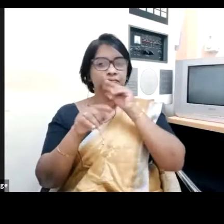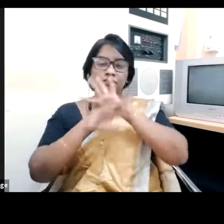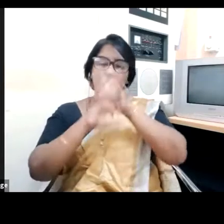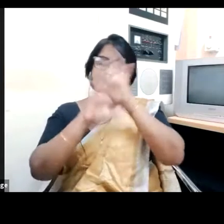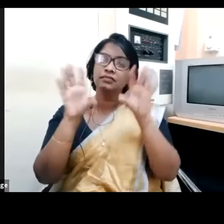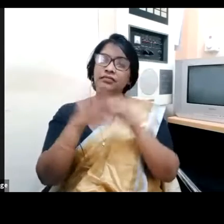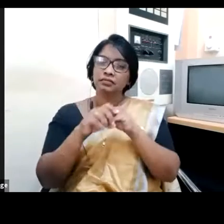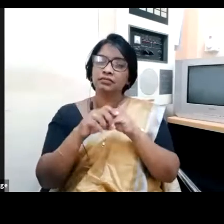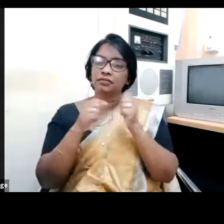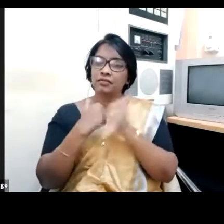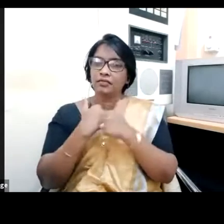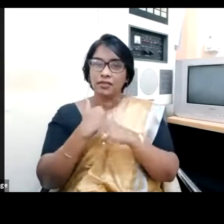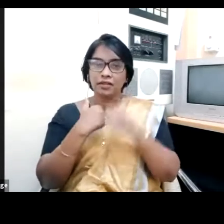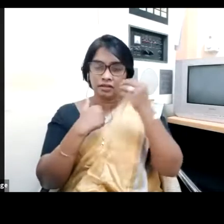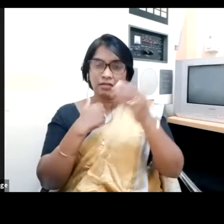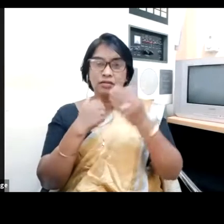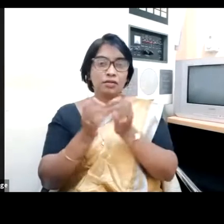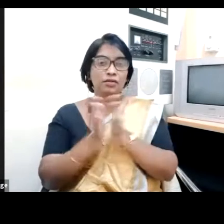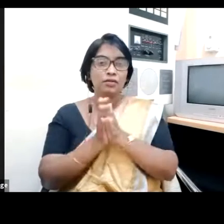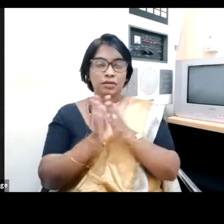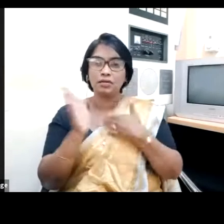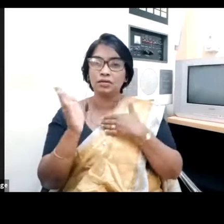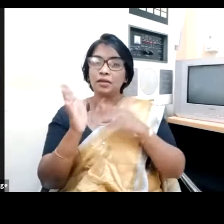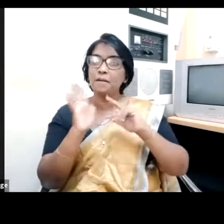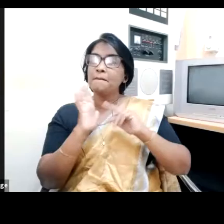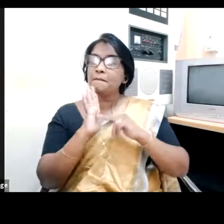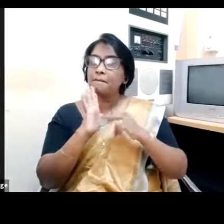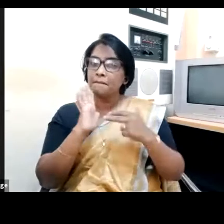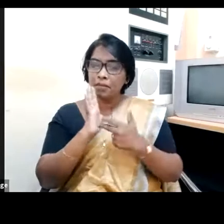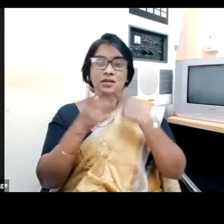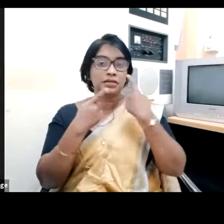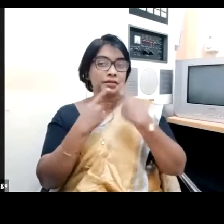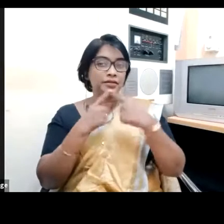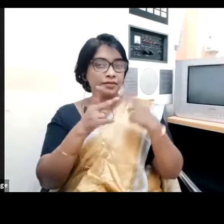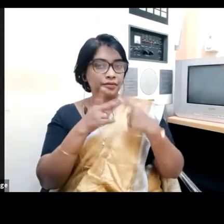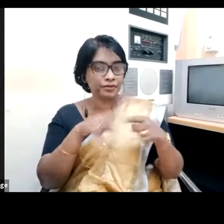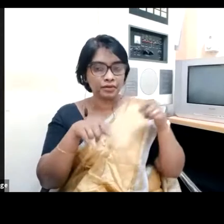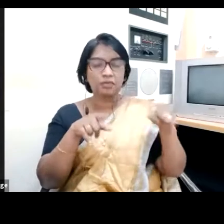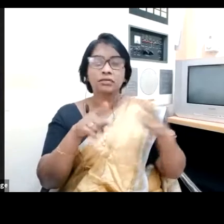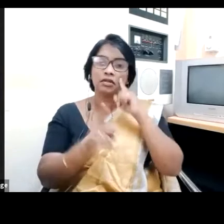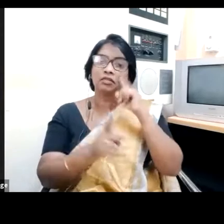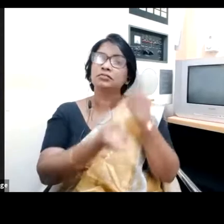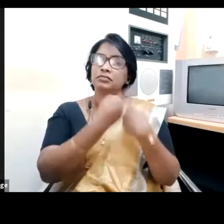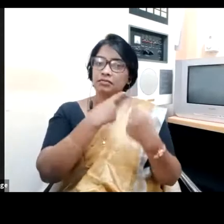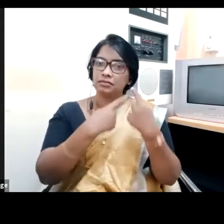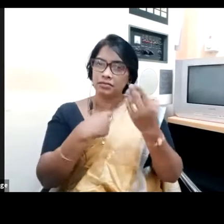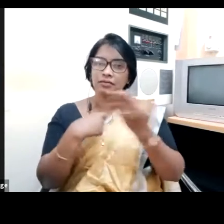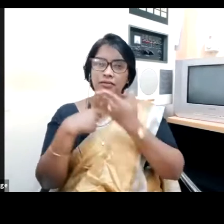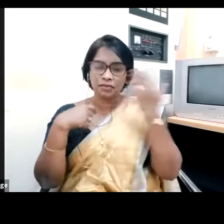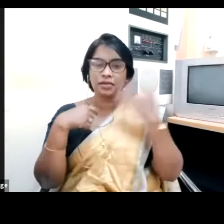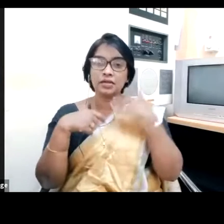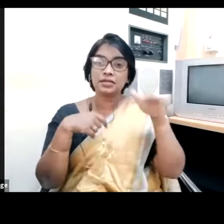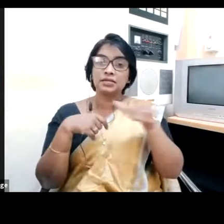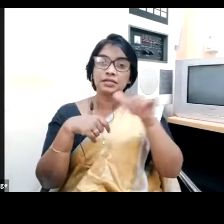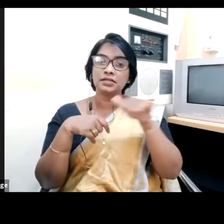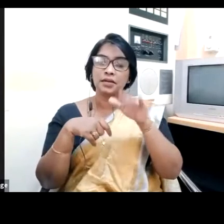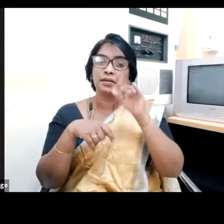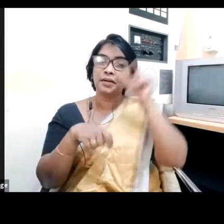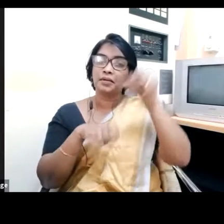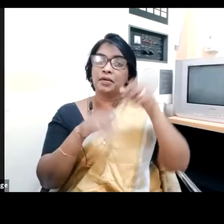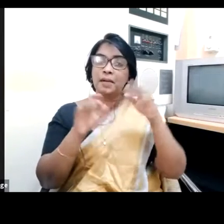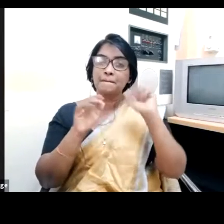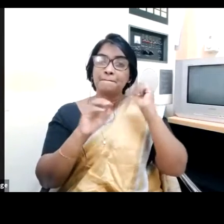different sectors. Now, 50% of our members have already put in their projects, and I'm happy to say